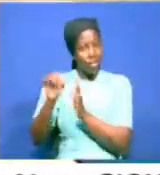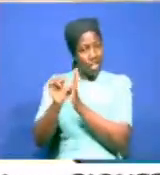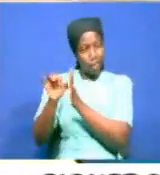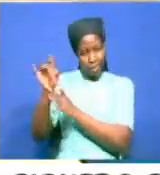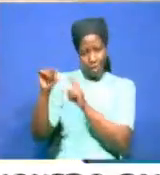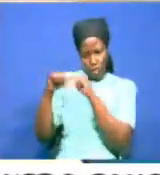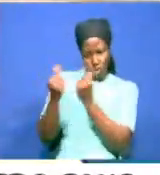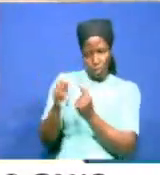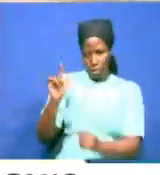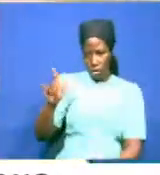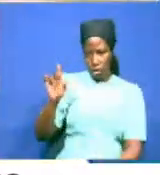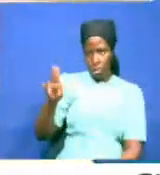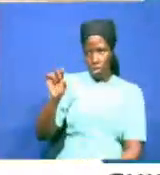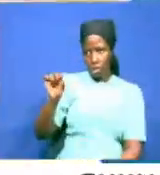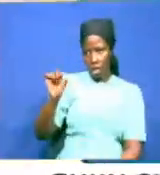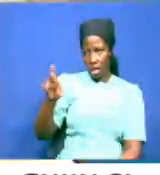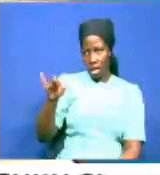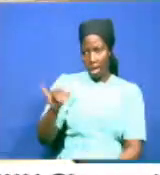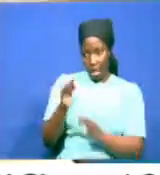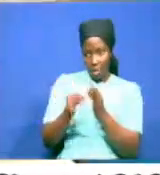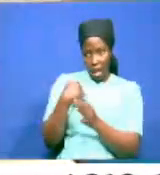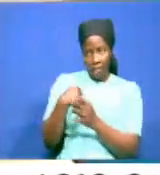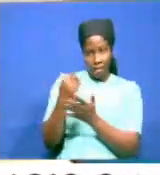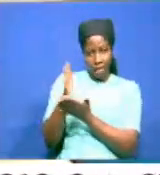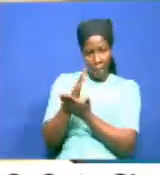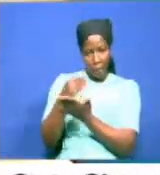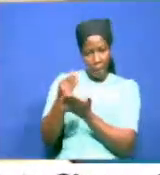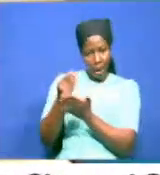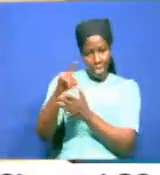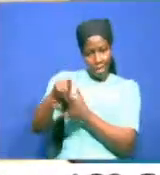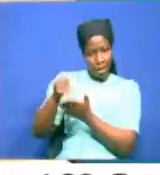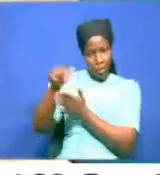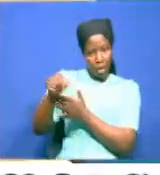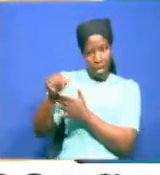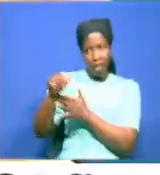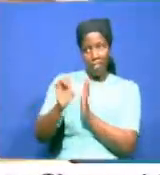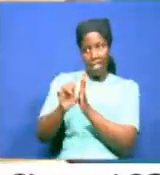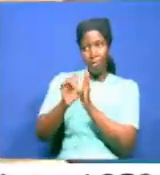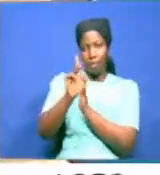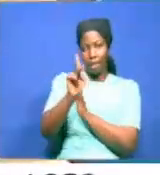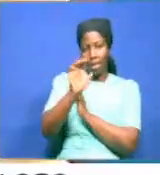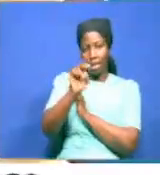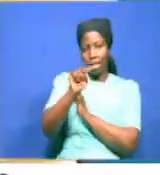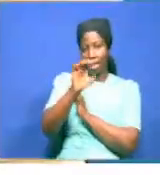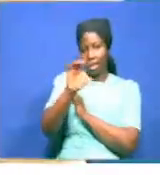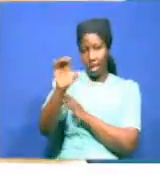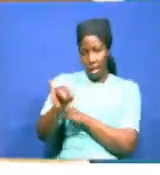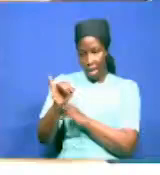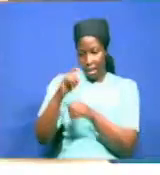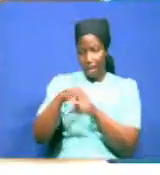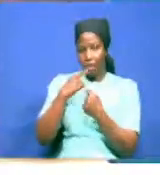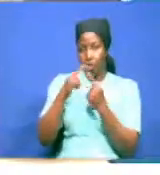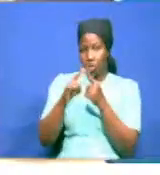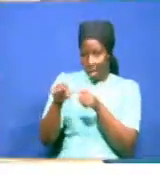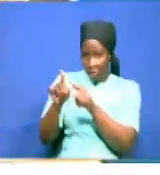some if there's some fines they're supposed to pay, like with the Chamber of Commerce. When I spoke to them, they say that they're supposed